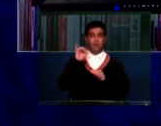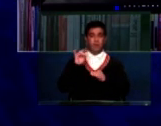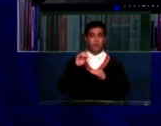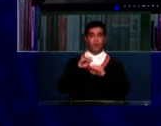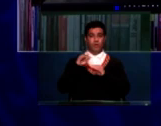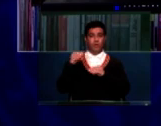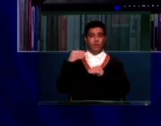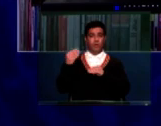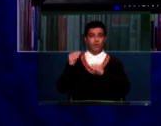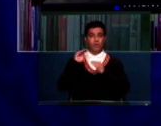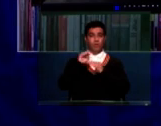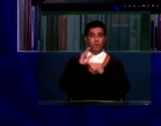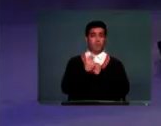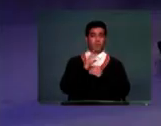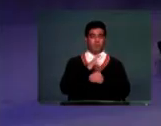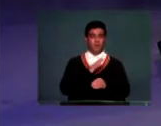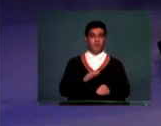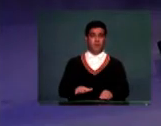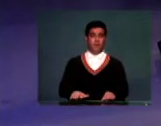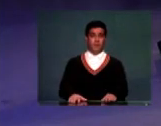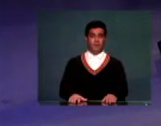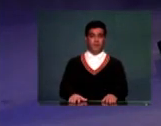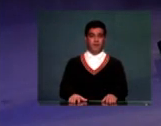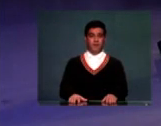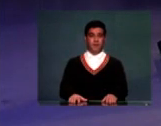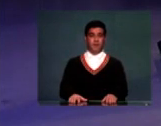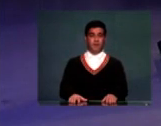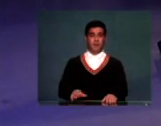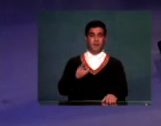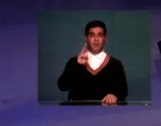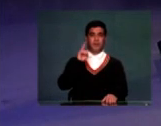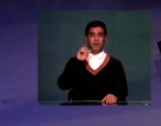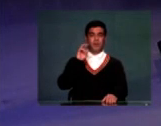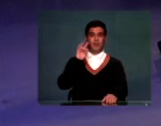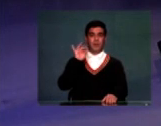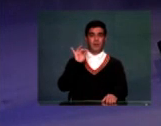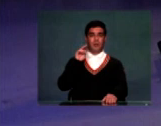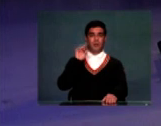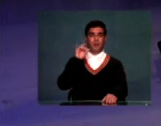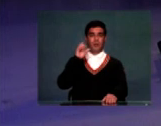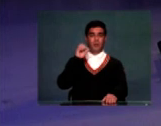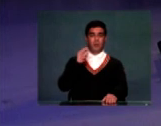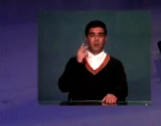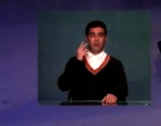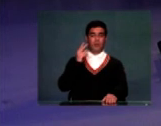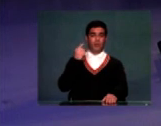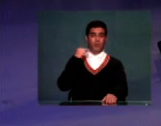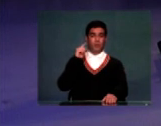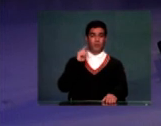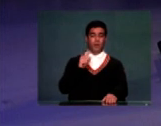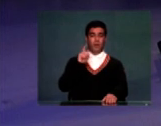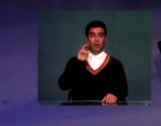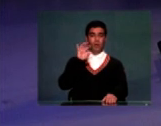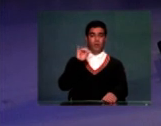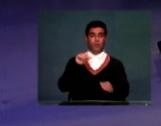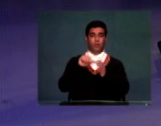qo'yiladigan sonlar kelib chiqdi. Ya'ni kaliy permanganat oldiga 2 sonini, xlorid kislotani oldiga